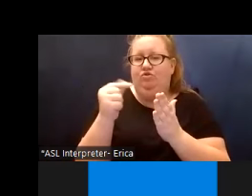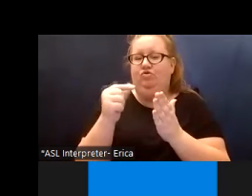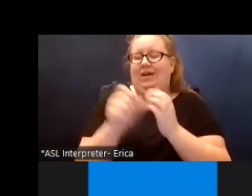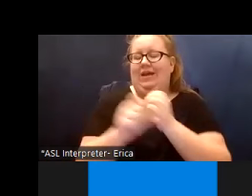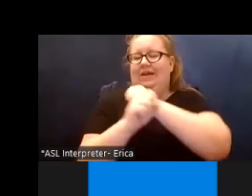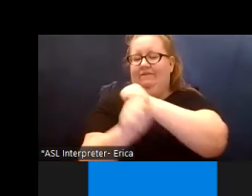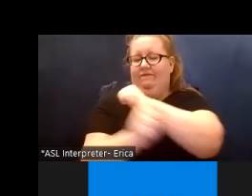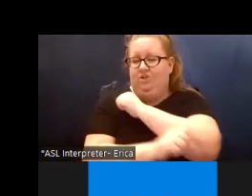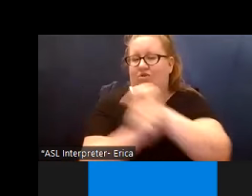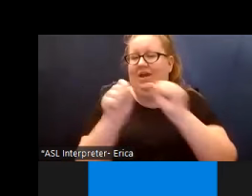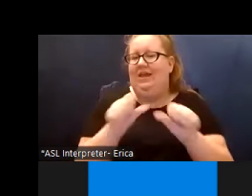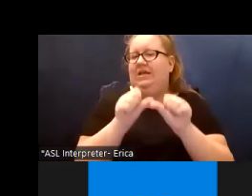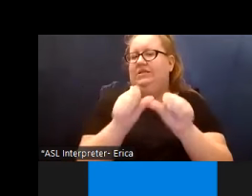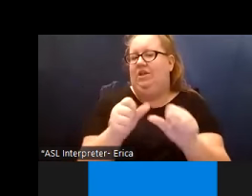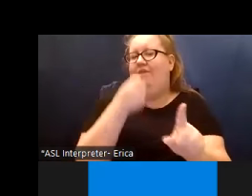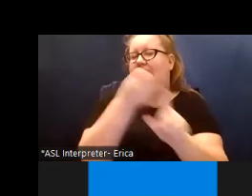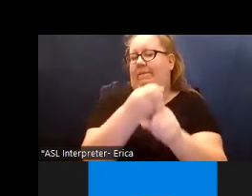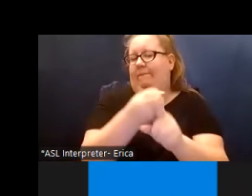that can still have an impact.